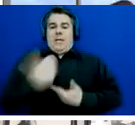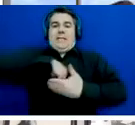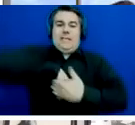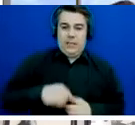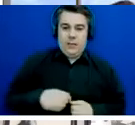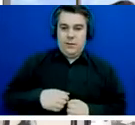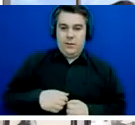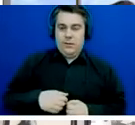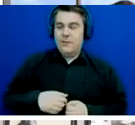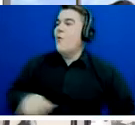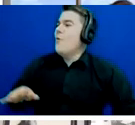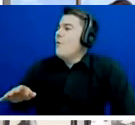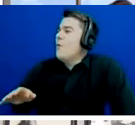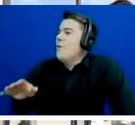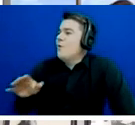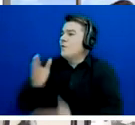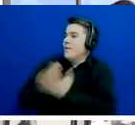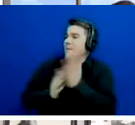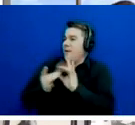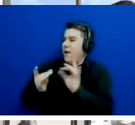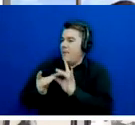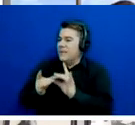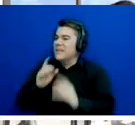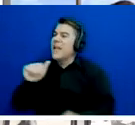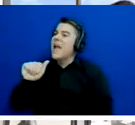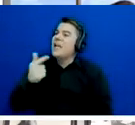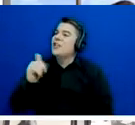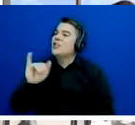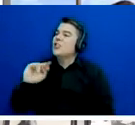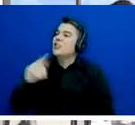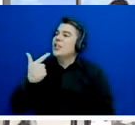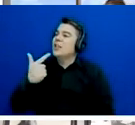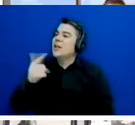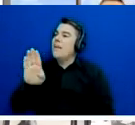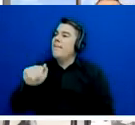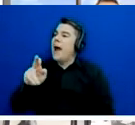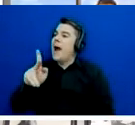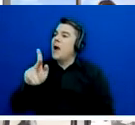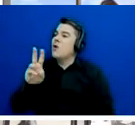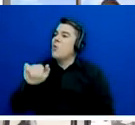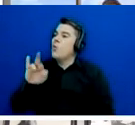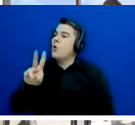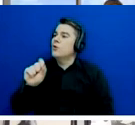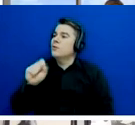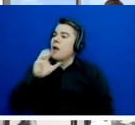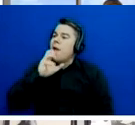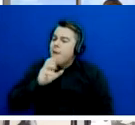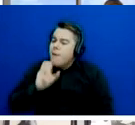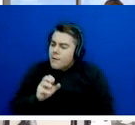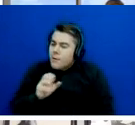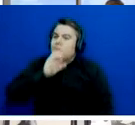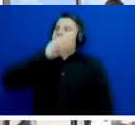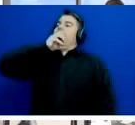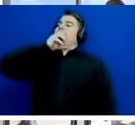loving some of the comments in here. Aging backwards, so beautiful. I love it. Yeah, it's such a great transformation, great story, and I love the way that